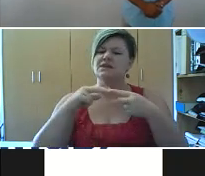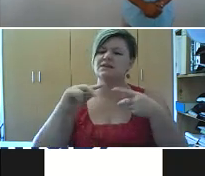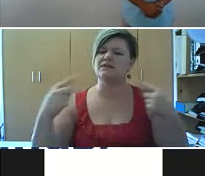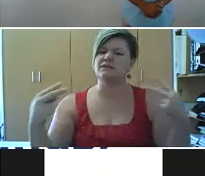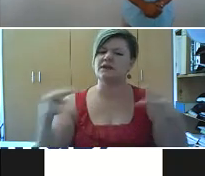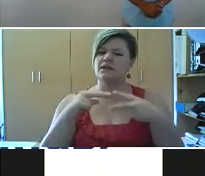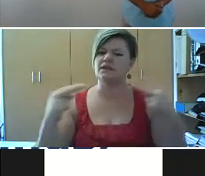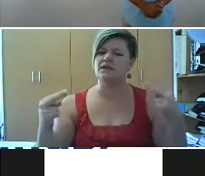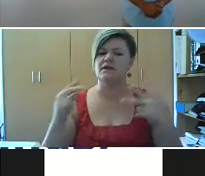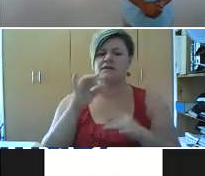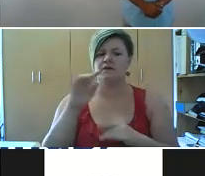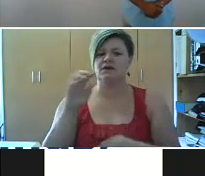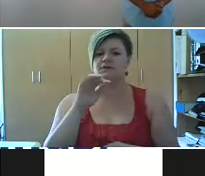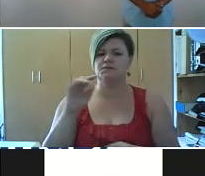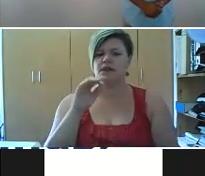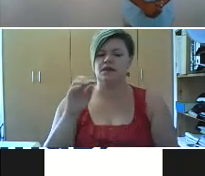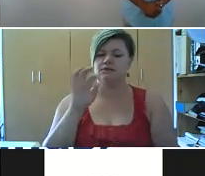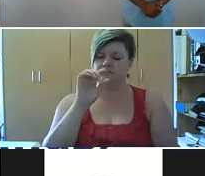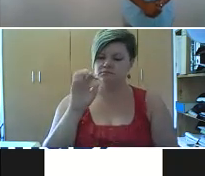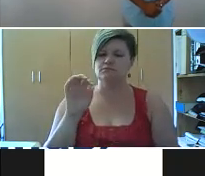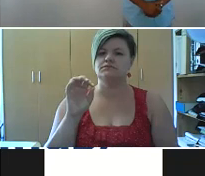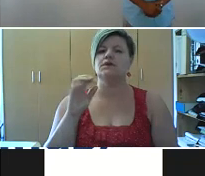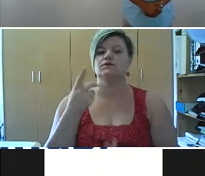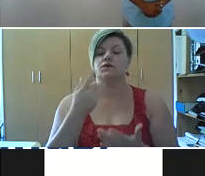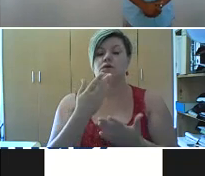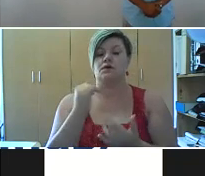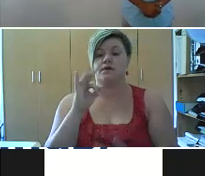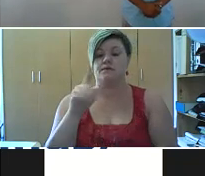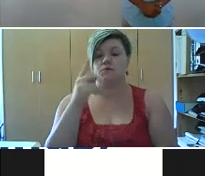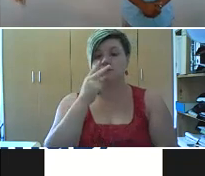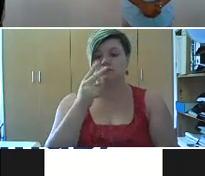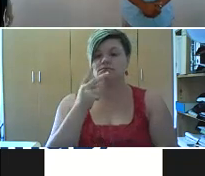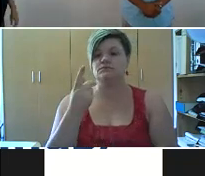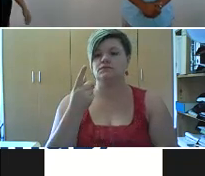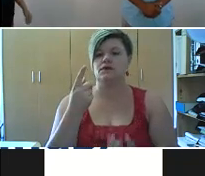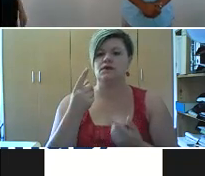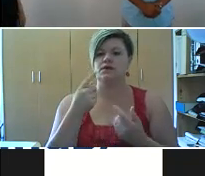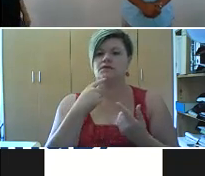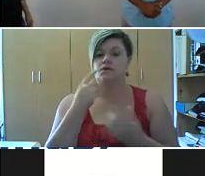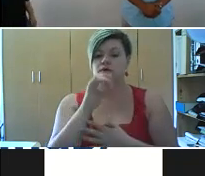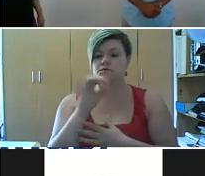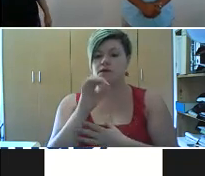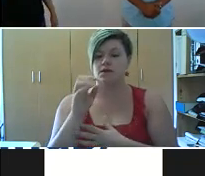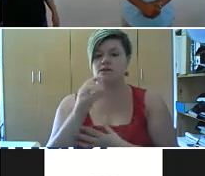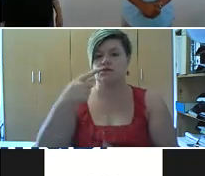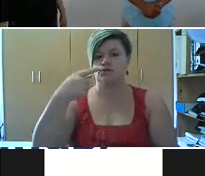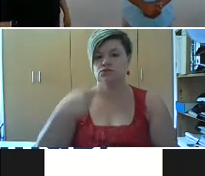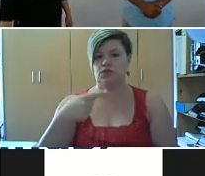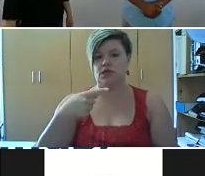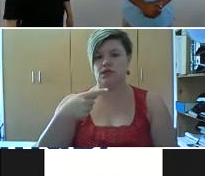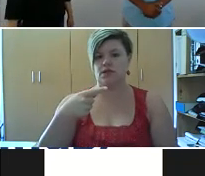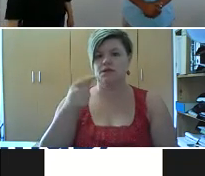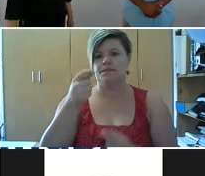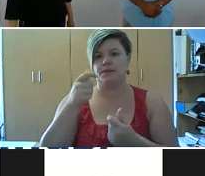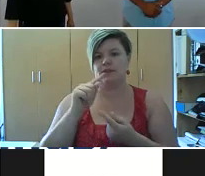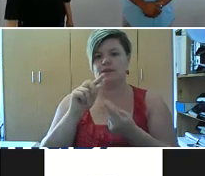So if you noticed, the letter that they spelled for G was a little bit different